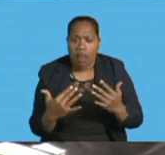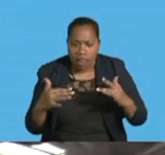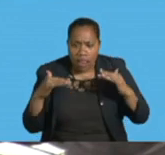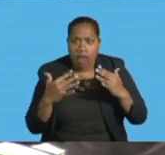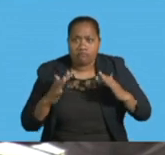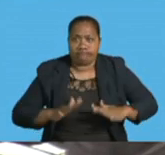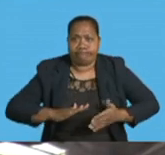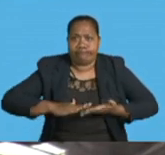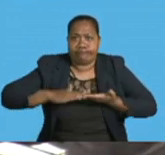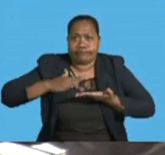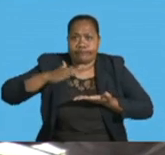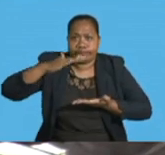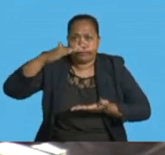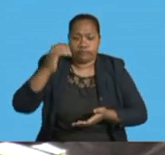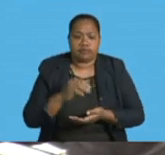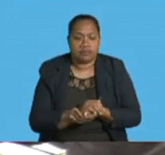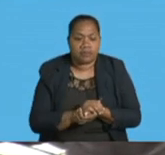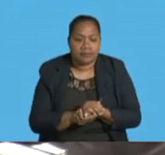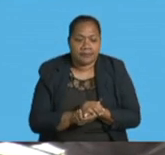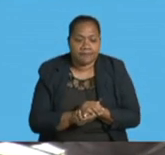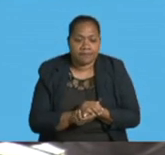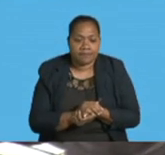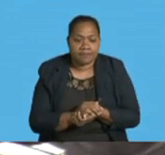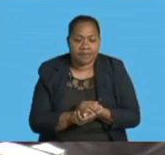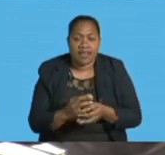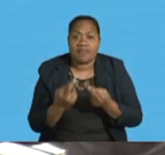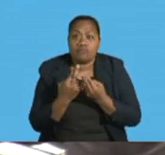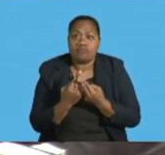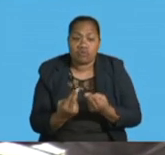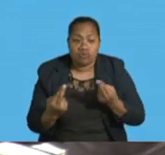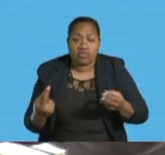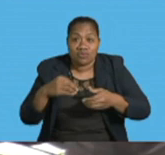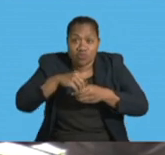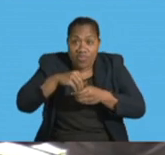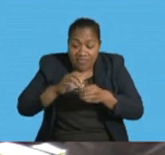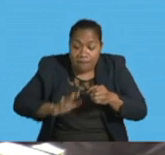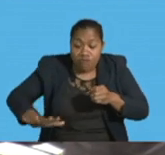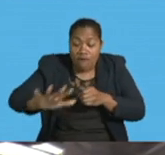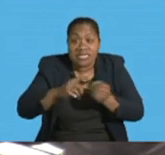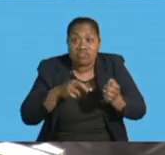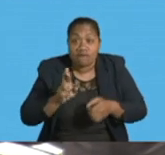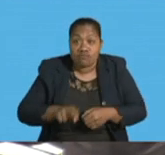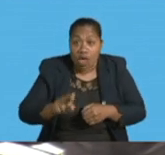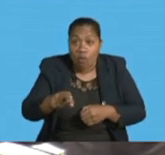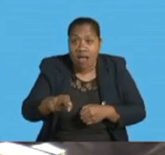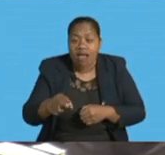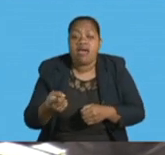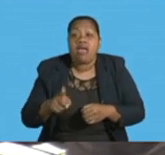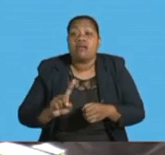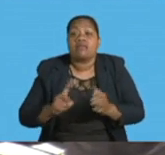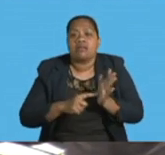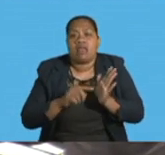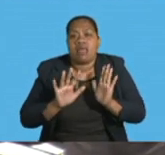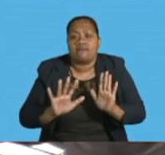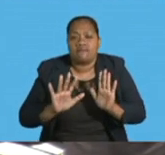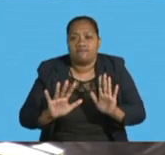and mangrove wetlands resources within the provinces of Rewa and Thailand. The coastal and mangrove